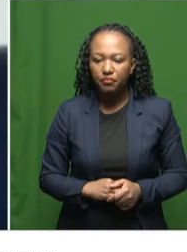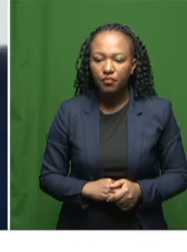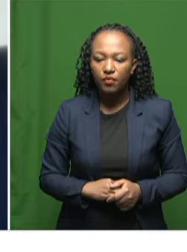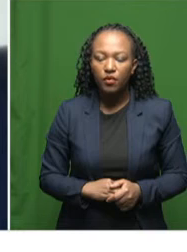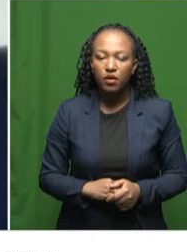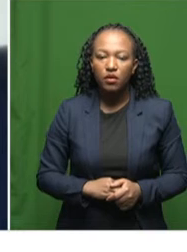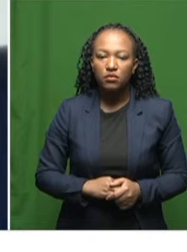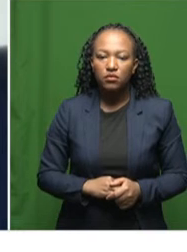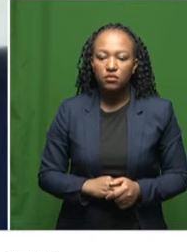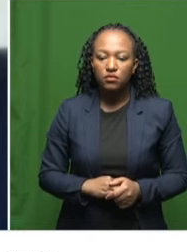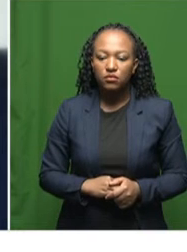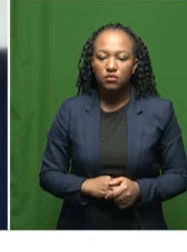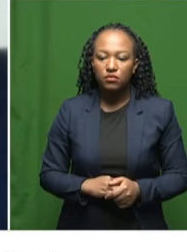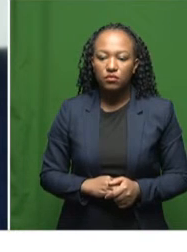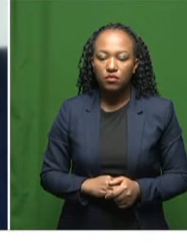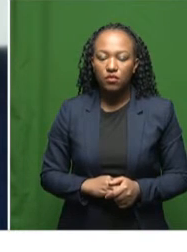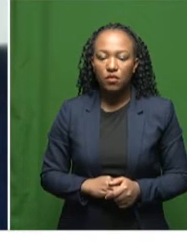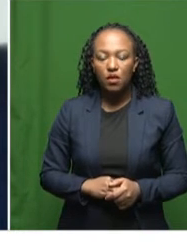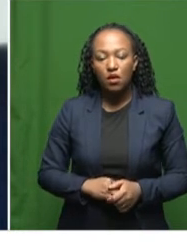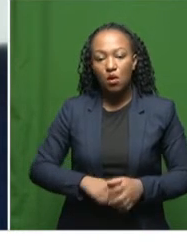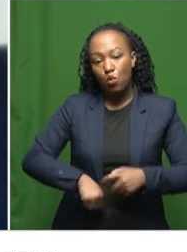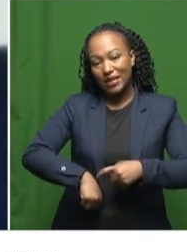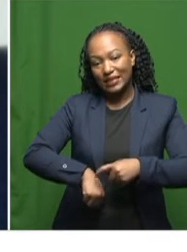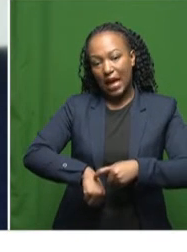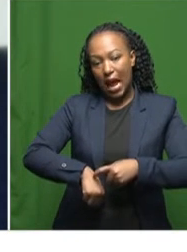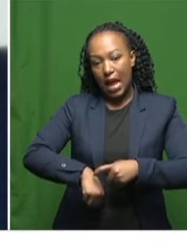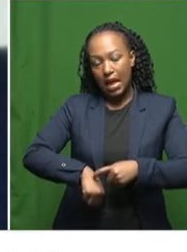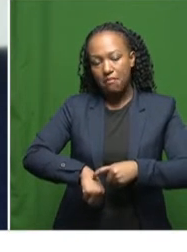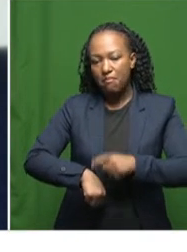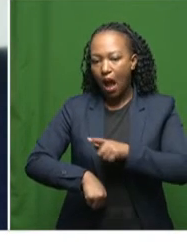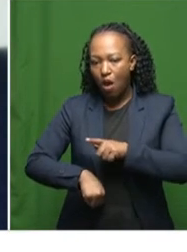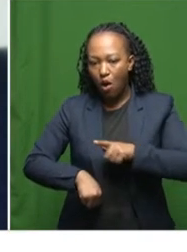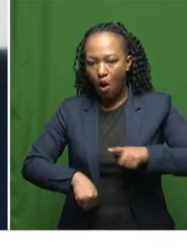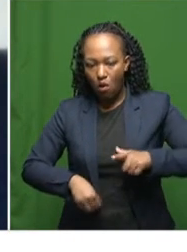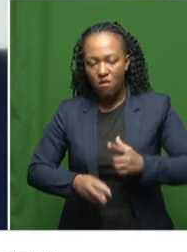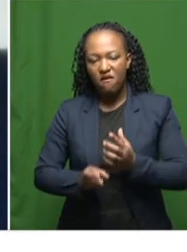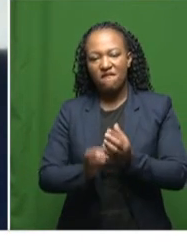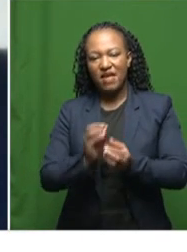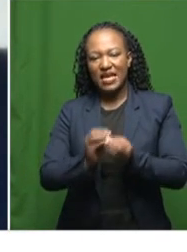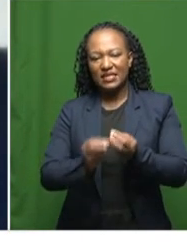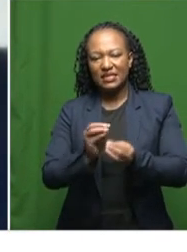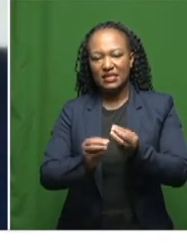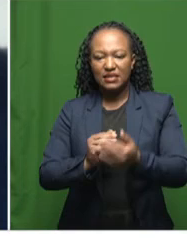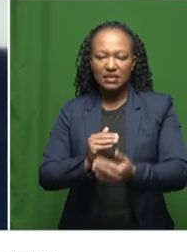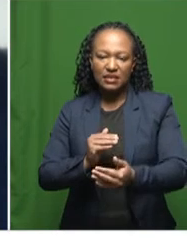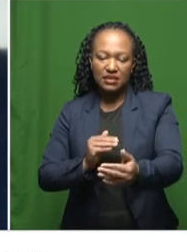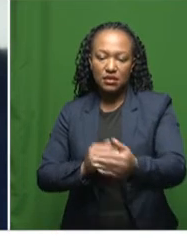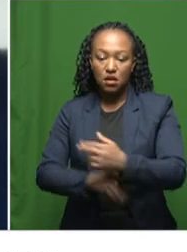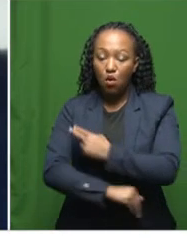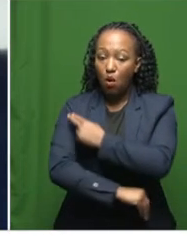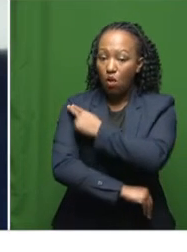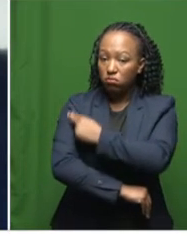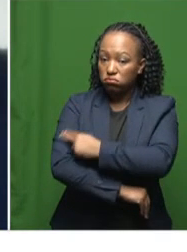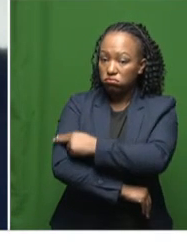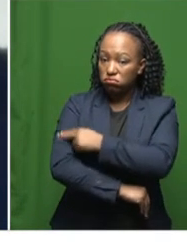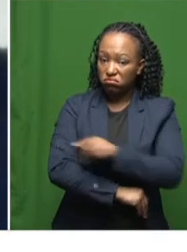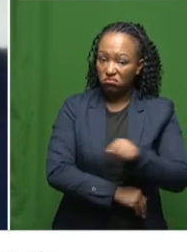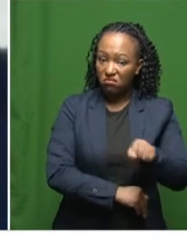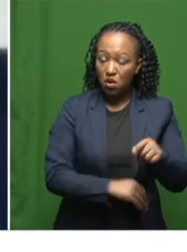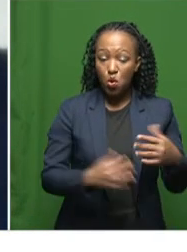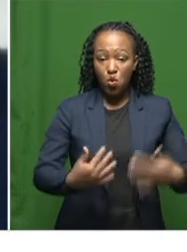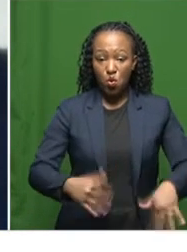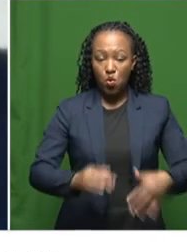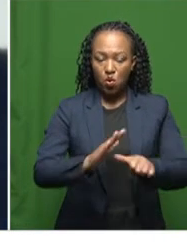So regarding the turnaround time, because this hospital, of course, very pivotal in the provision